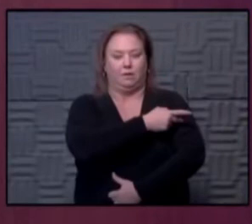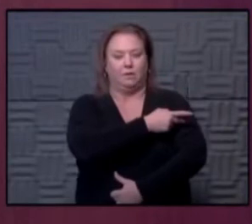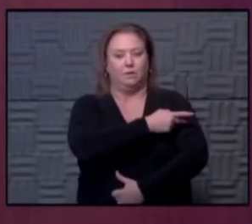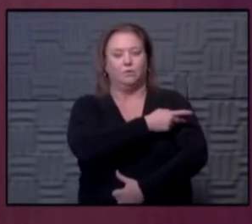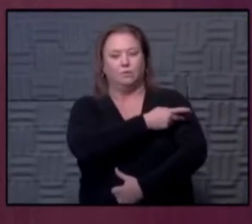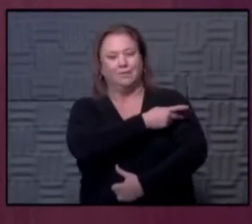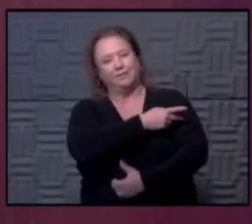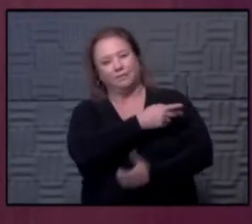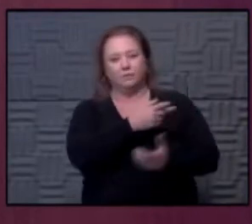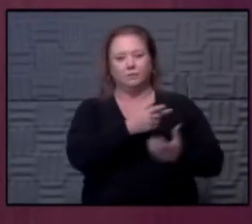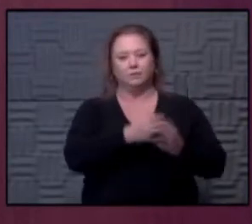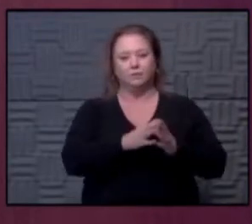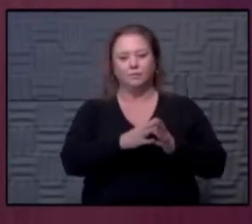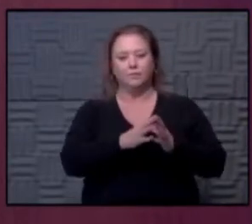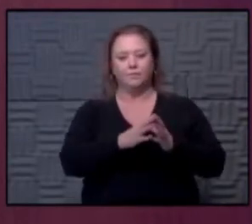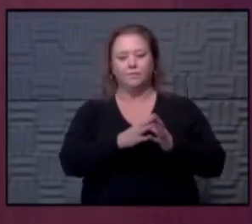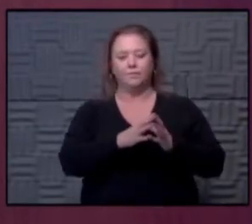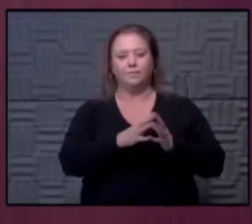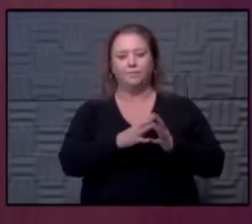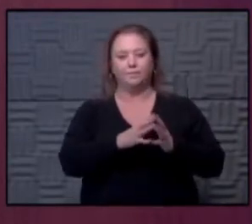but that probably